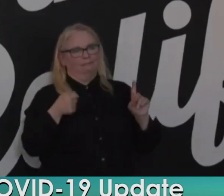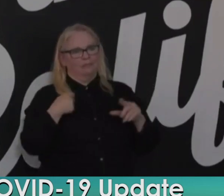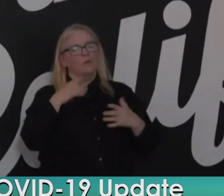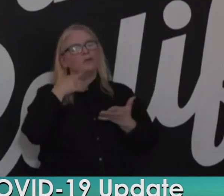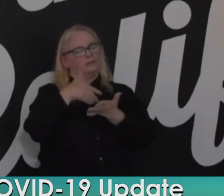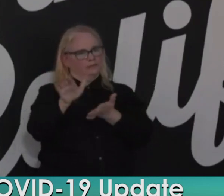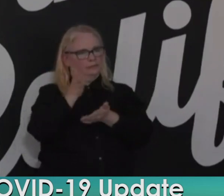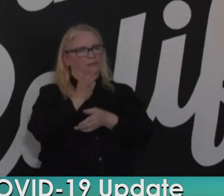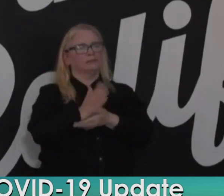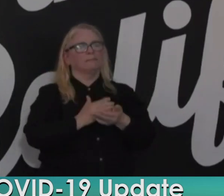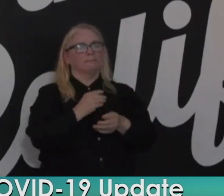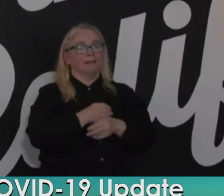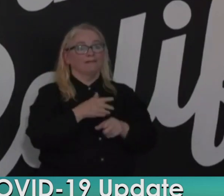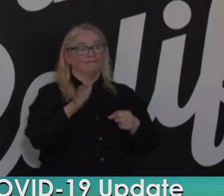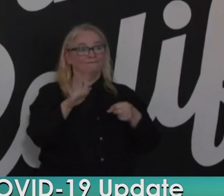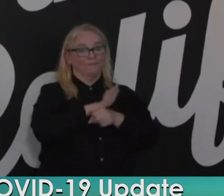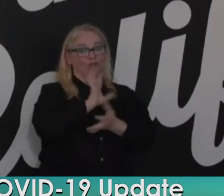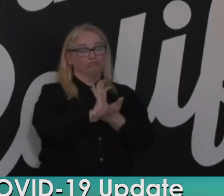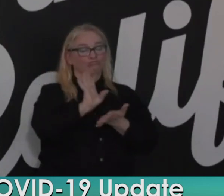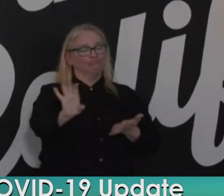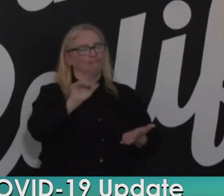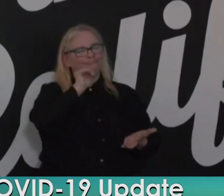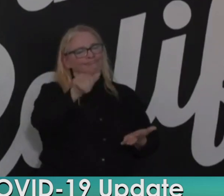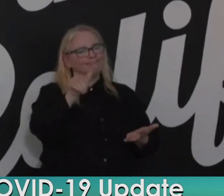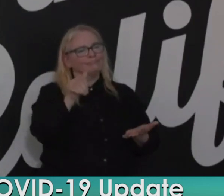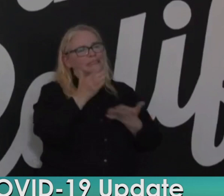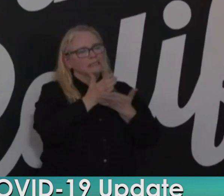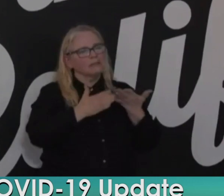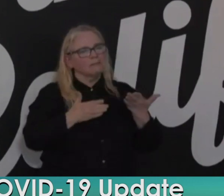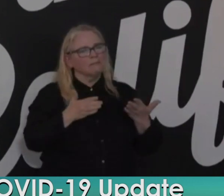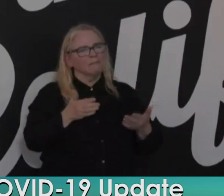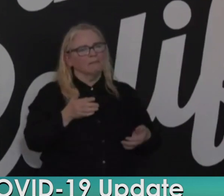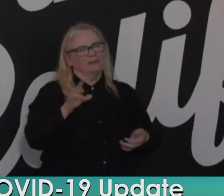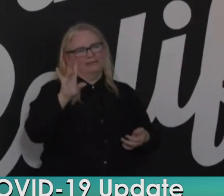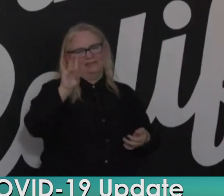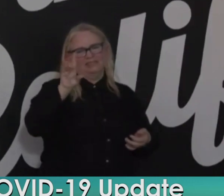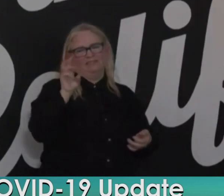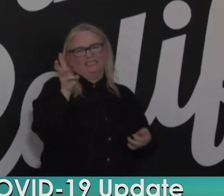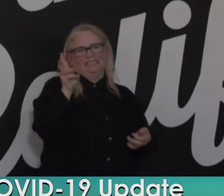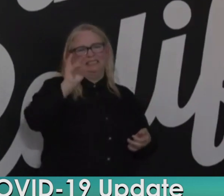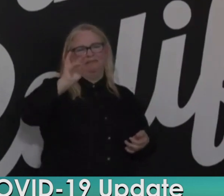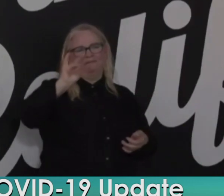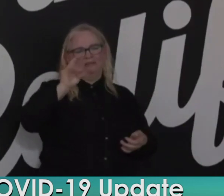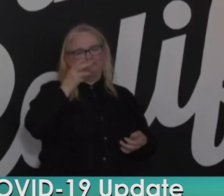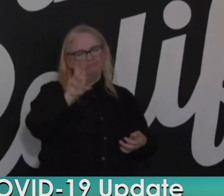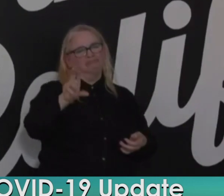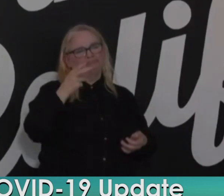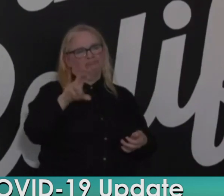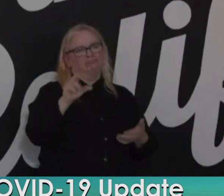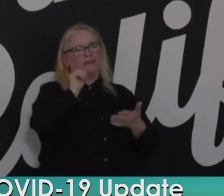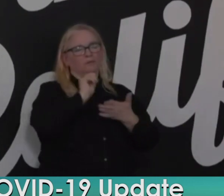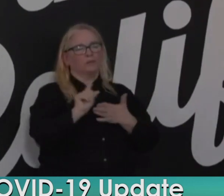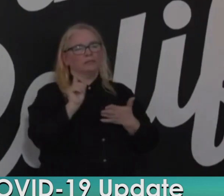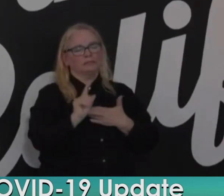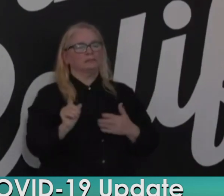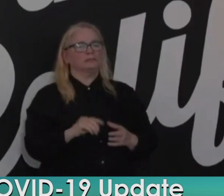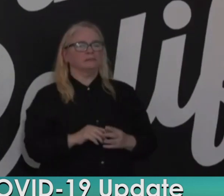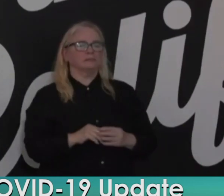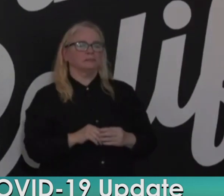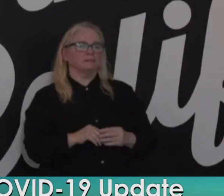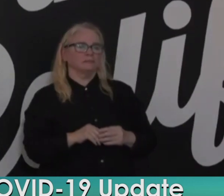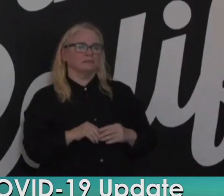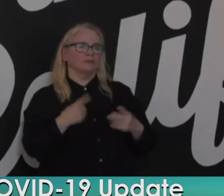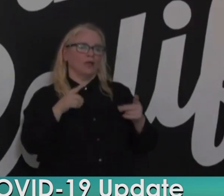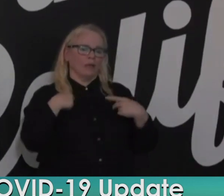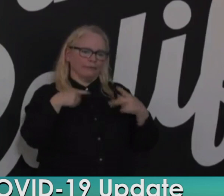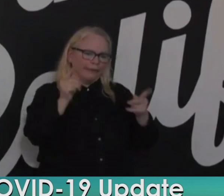least $767 out as the first round of contribution as we adjudicate the facts on